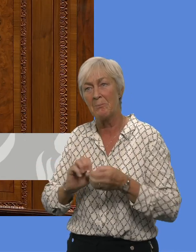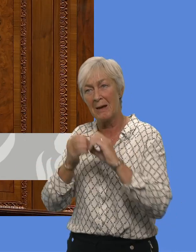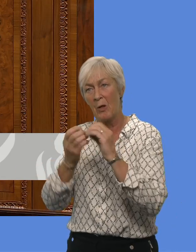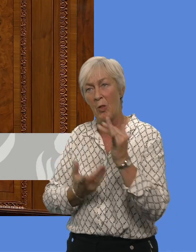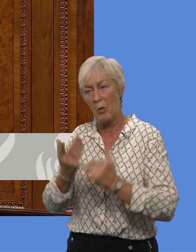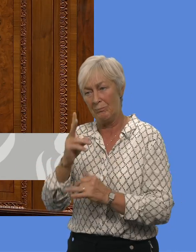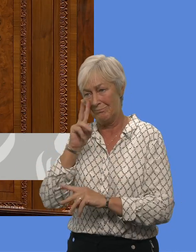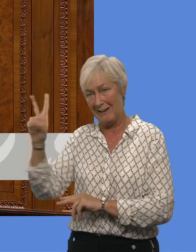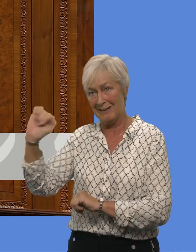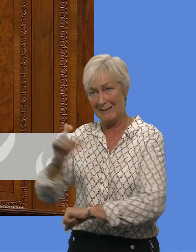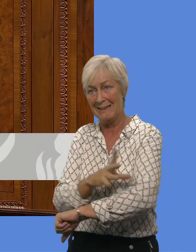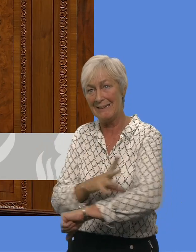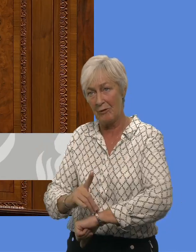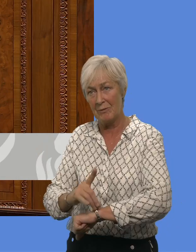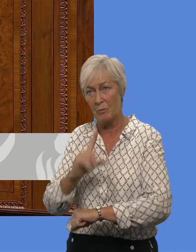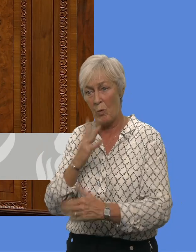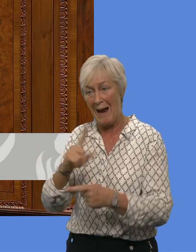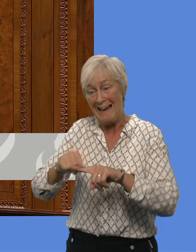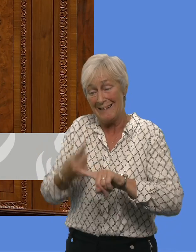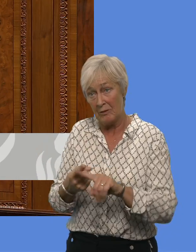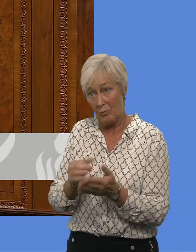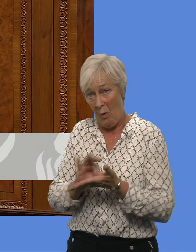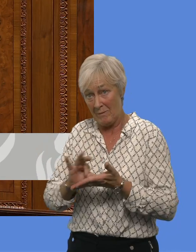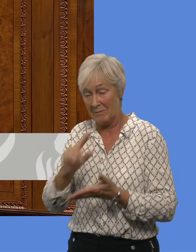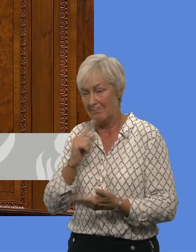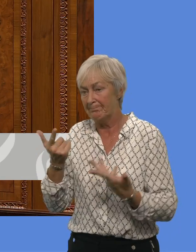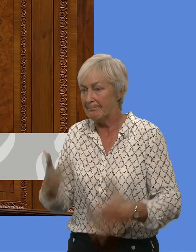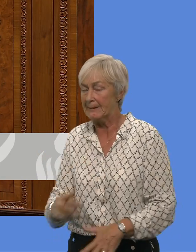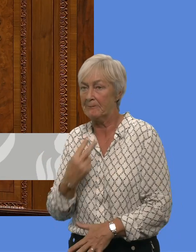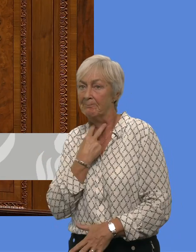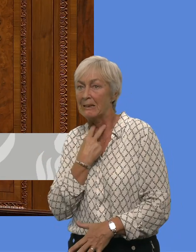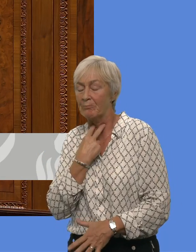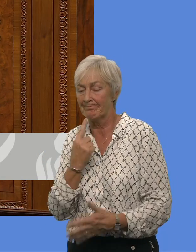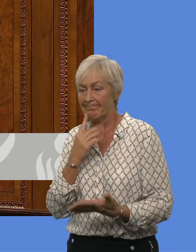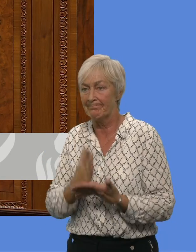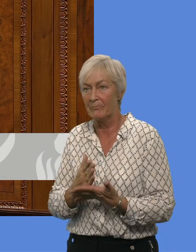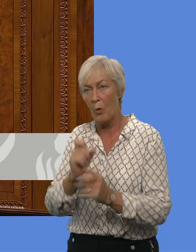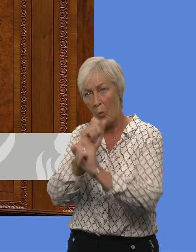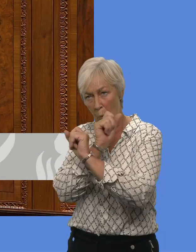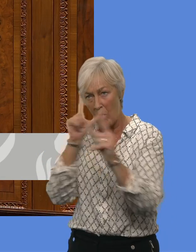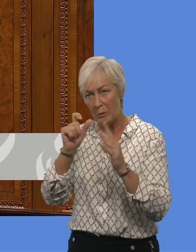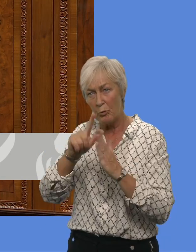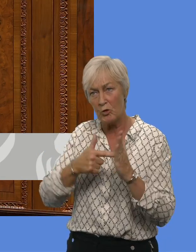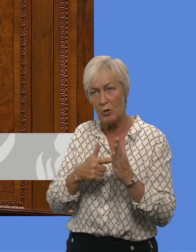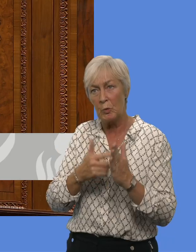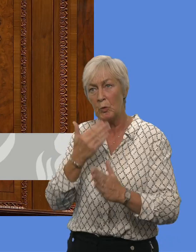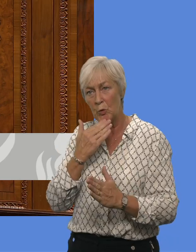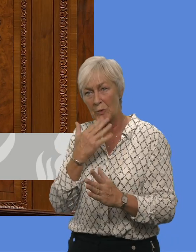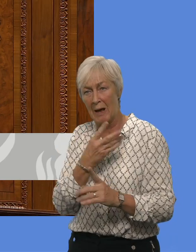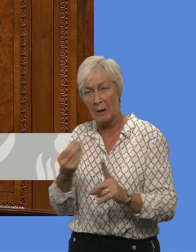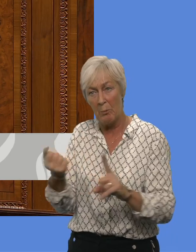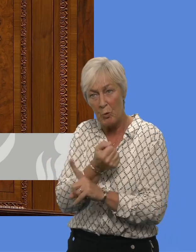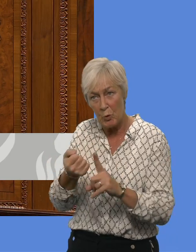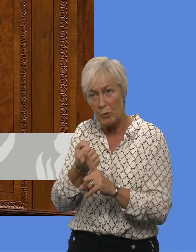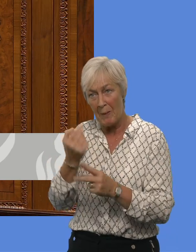in Derry, where the Executive Office have admitted failures in due diligence, allowing this project to use and abuse the